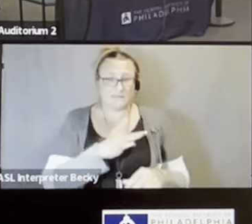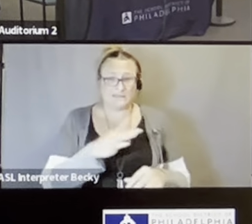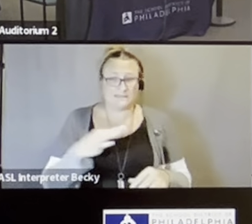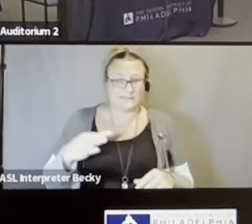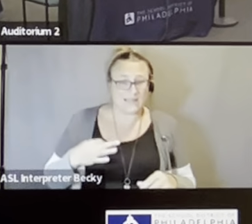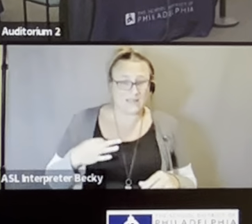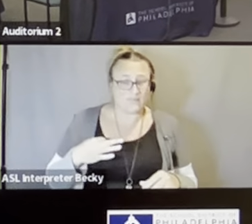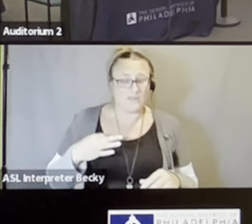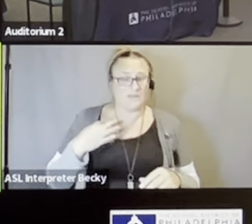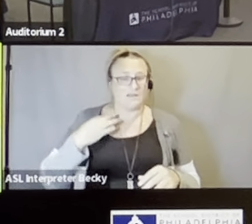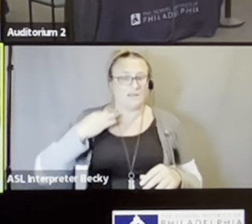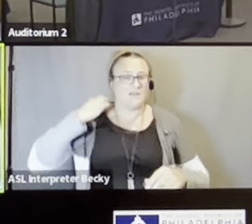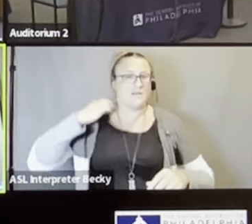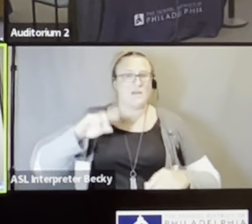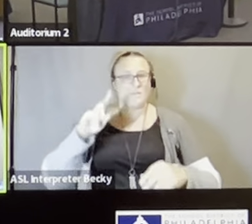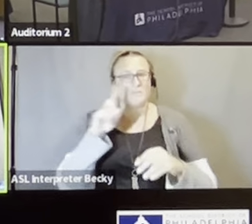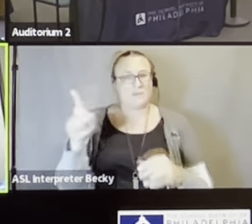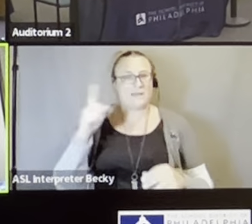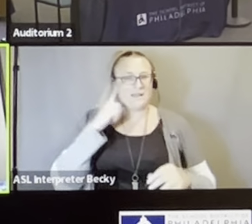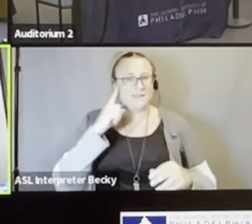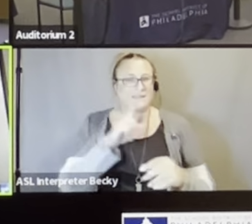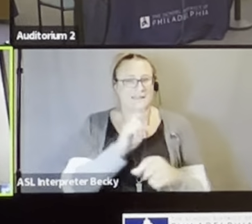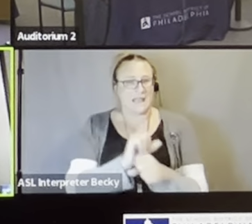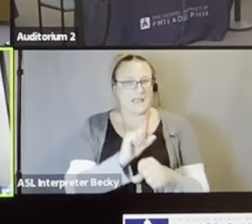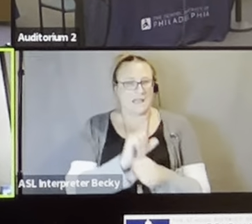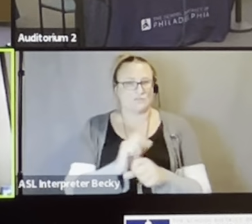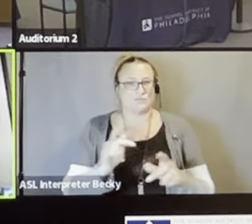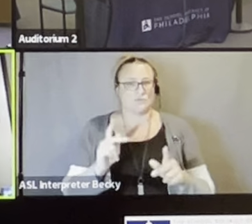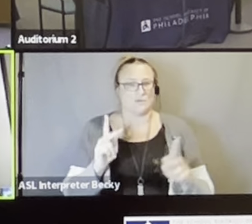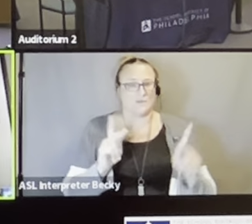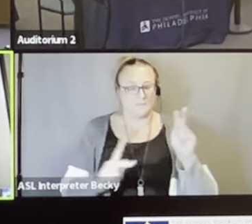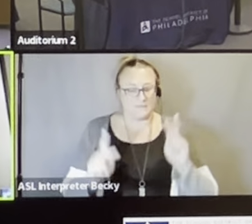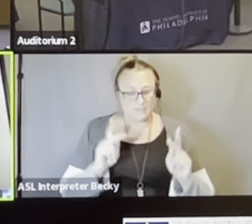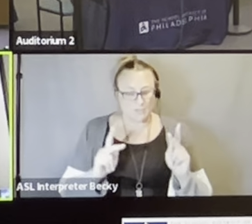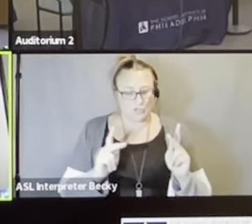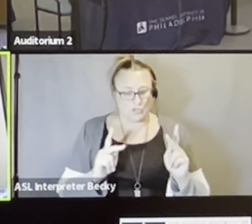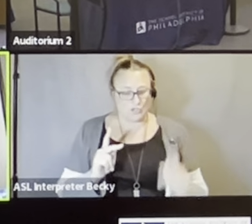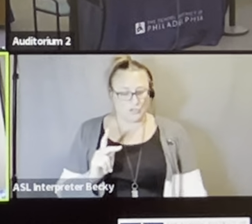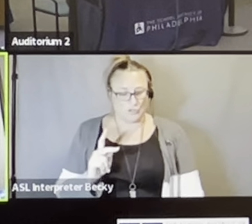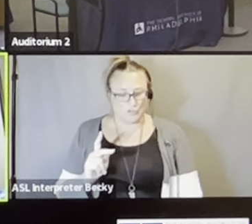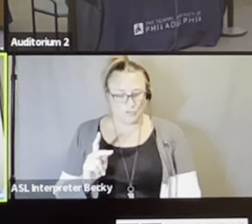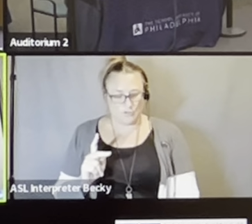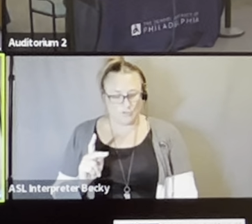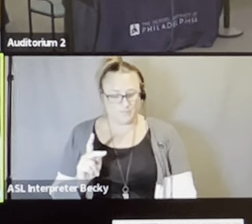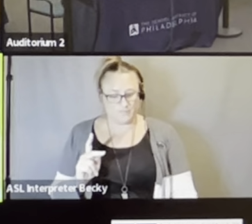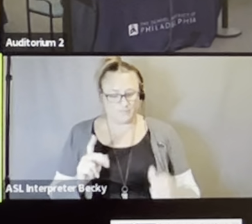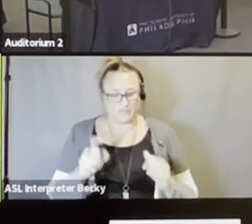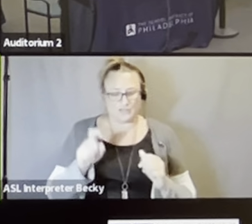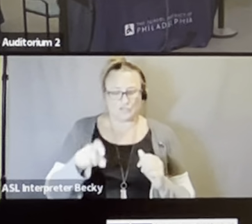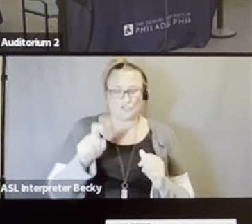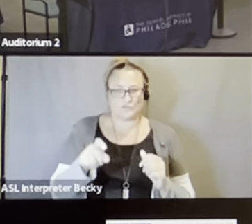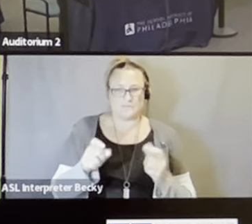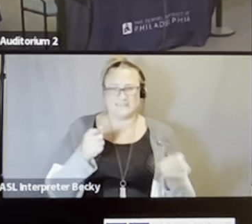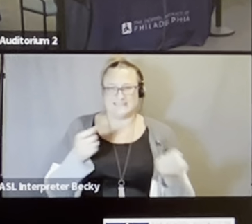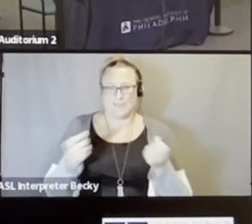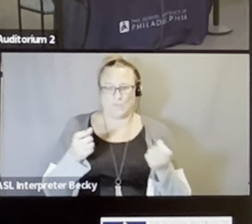But I think the actual people should be dealt with,